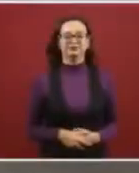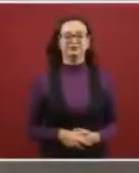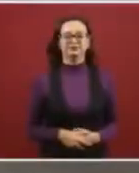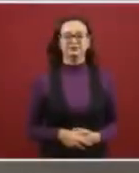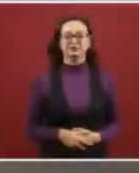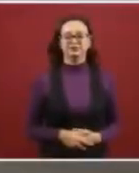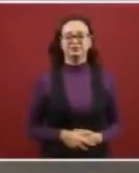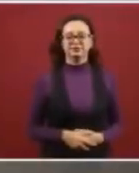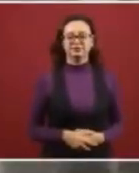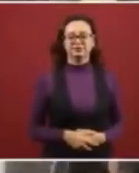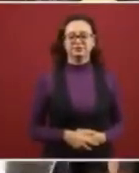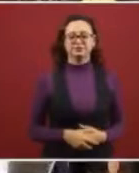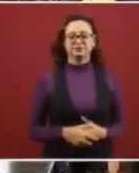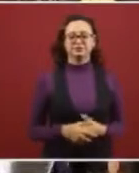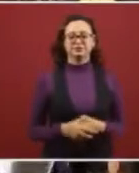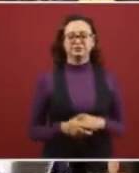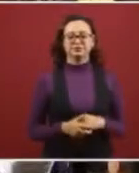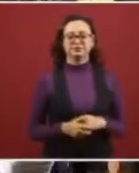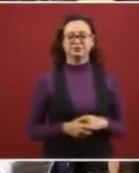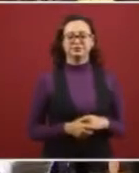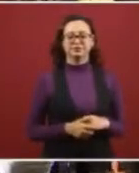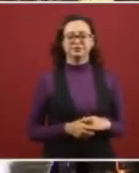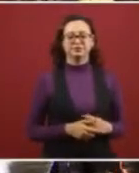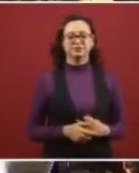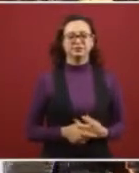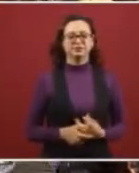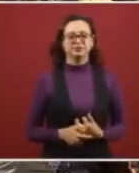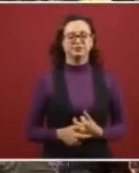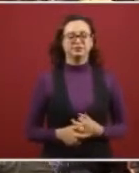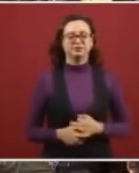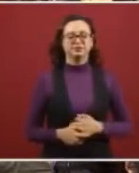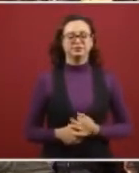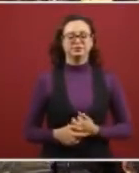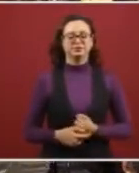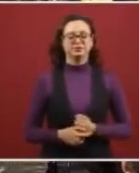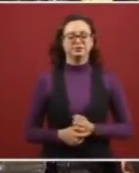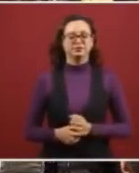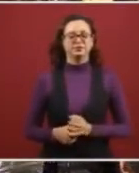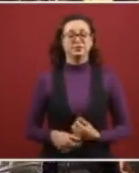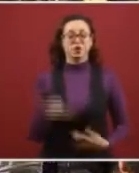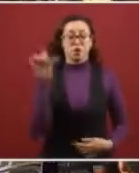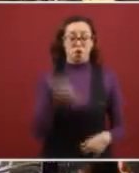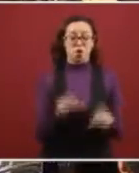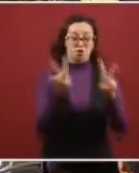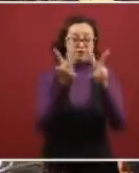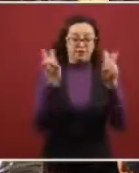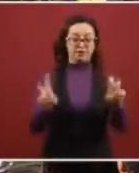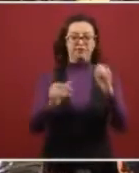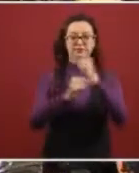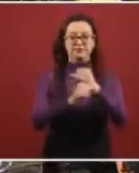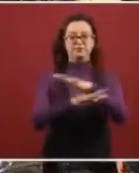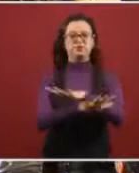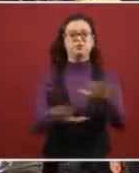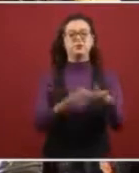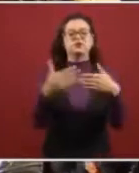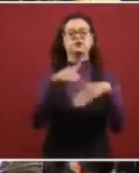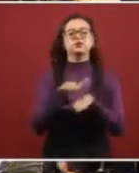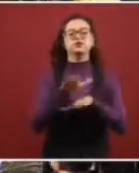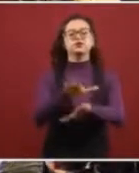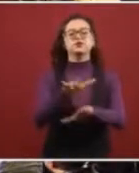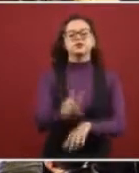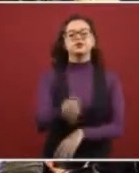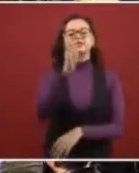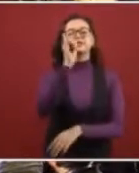Bueno, el día de hoy vamos a today we're going to be talking about or to comply with the commitment